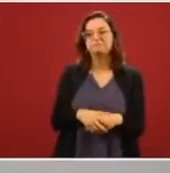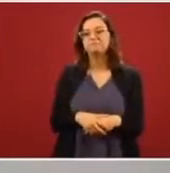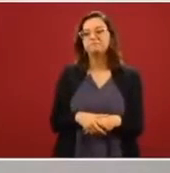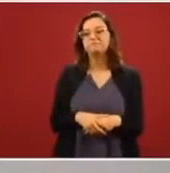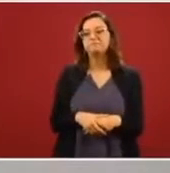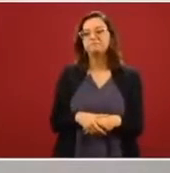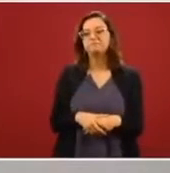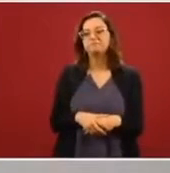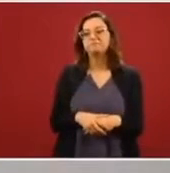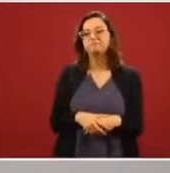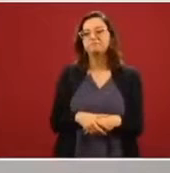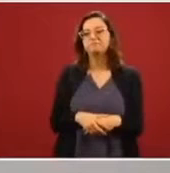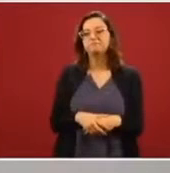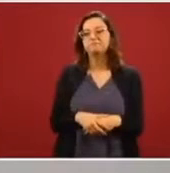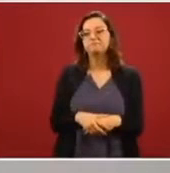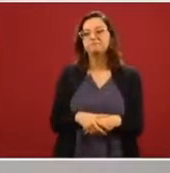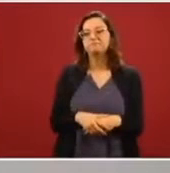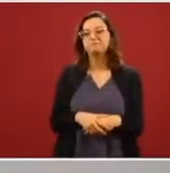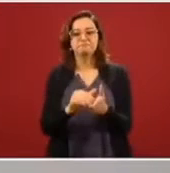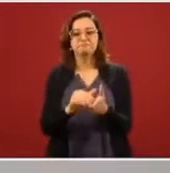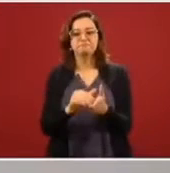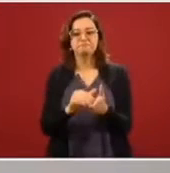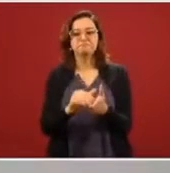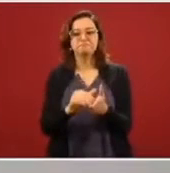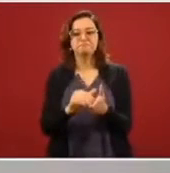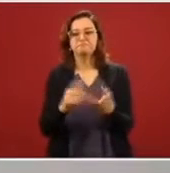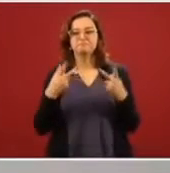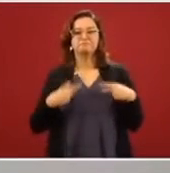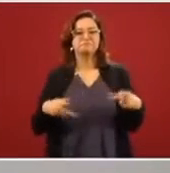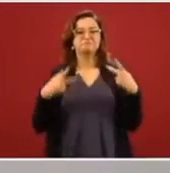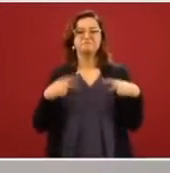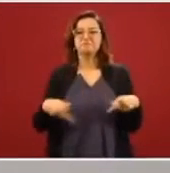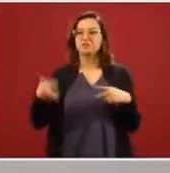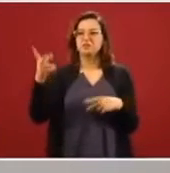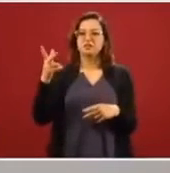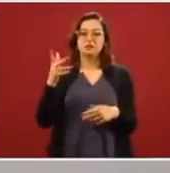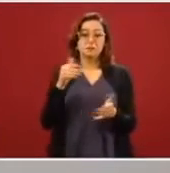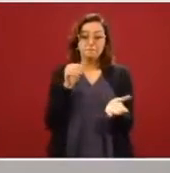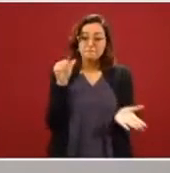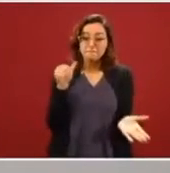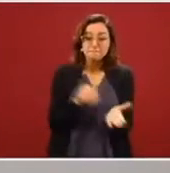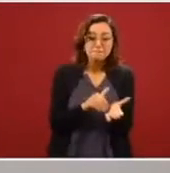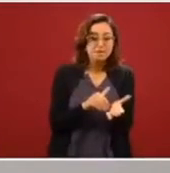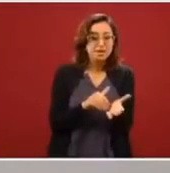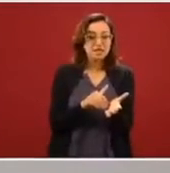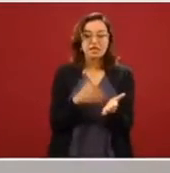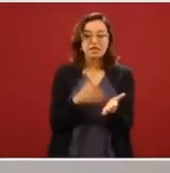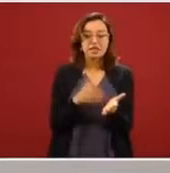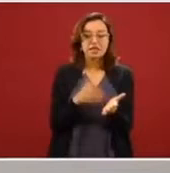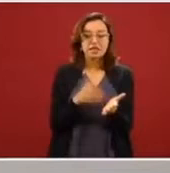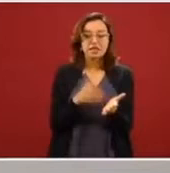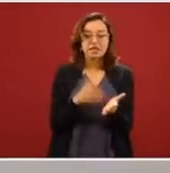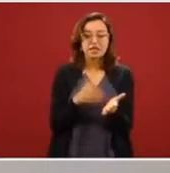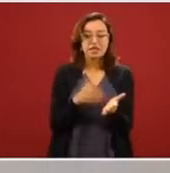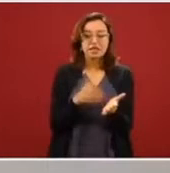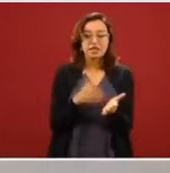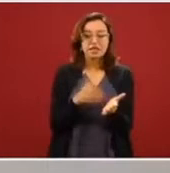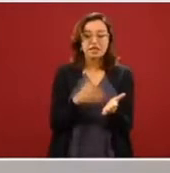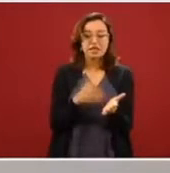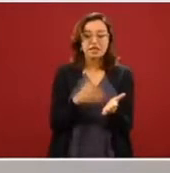millones, We are talking about millions, no miles, ni decenas, ni centenas,